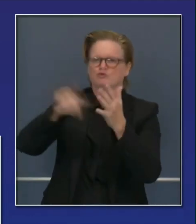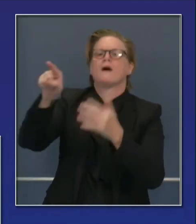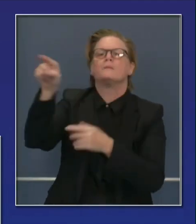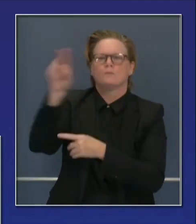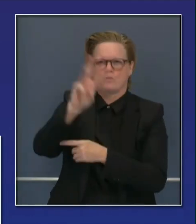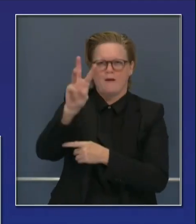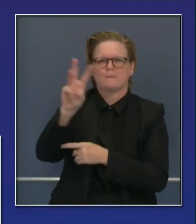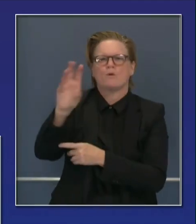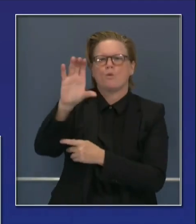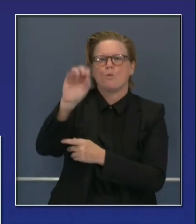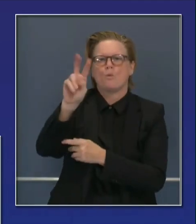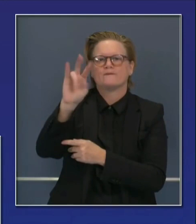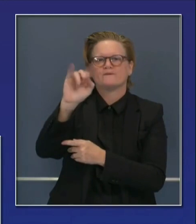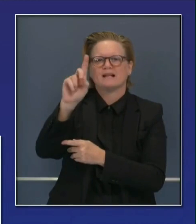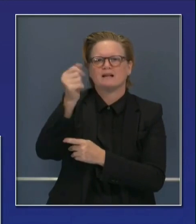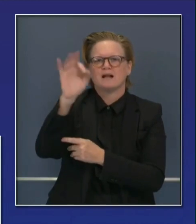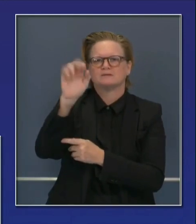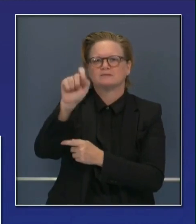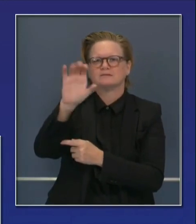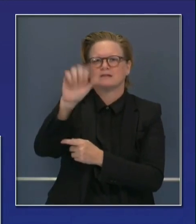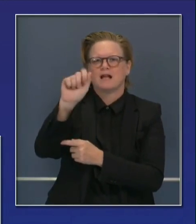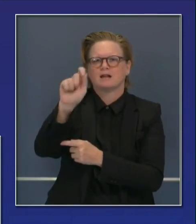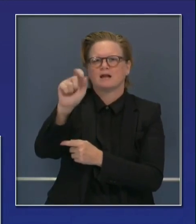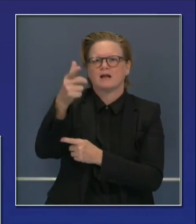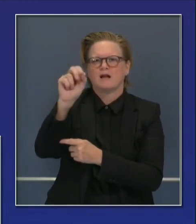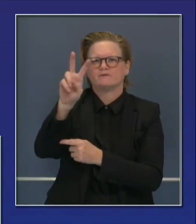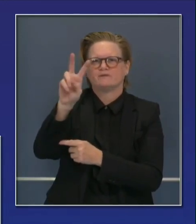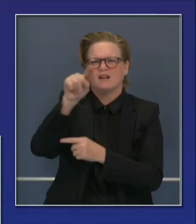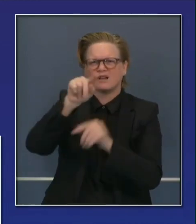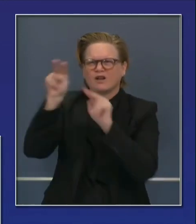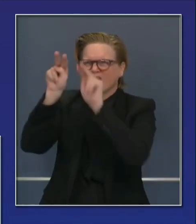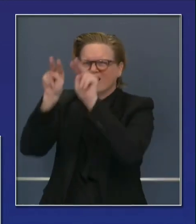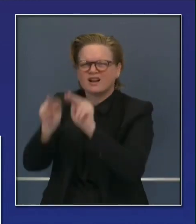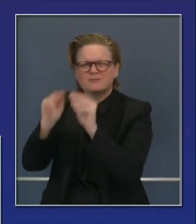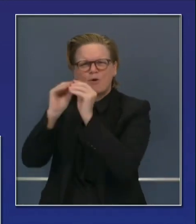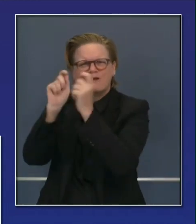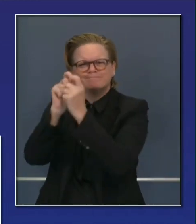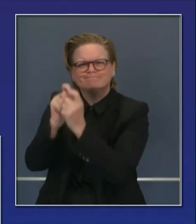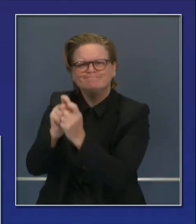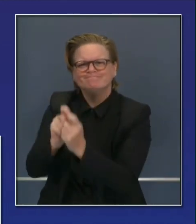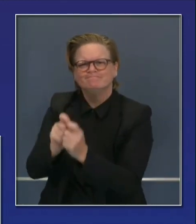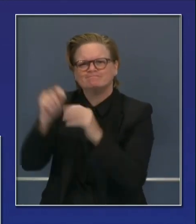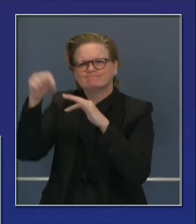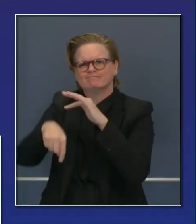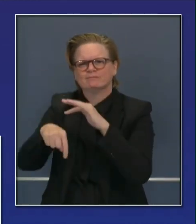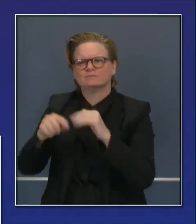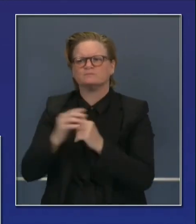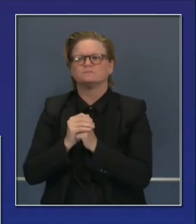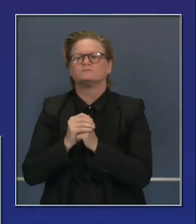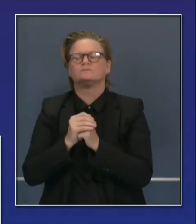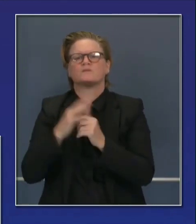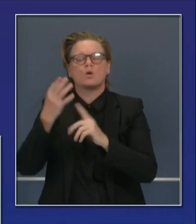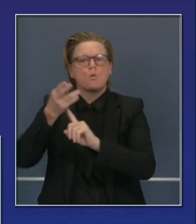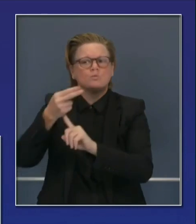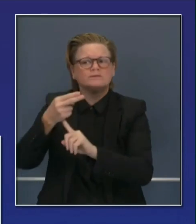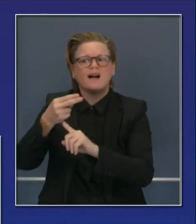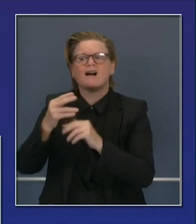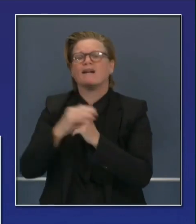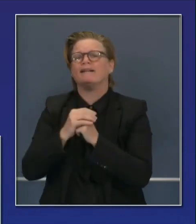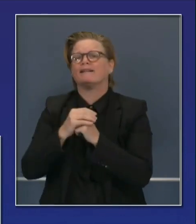covid19.ca.gov. As it relates to the hospitality industry, particularly lodging and hotels, the restrictions are for just